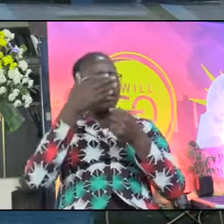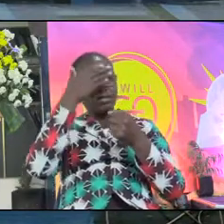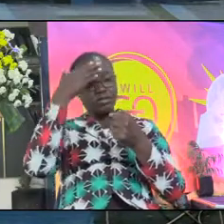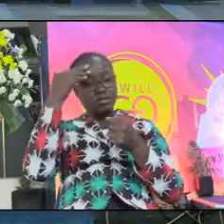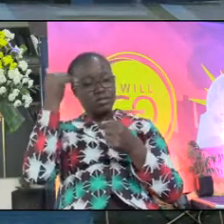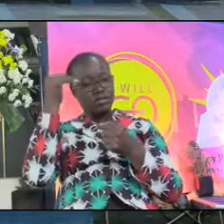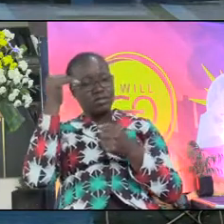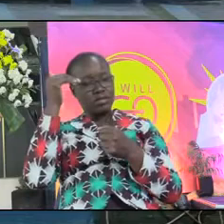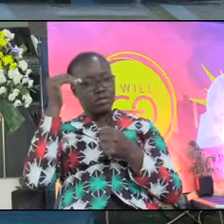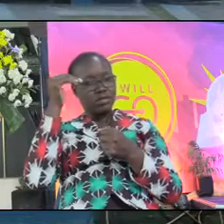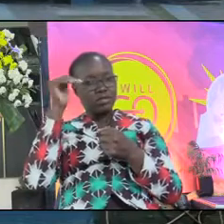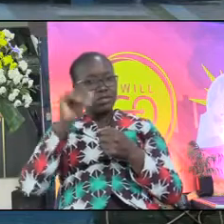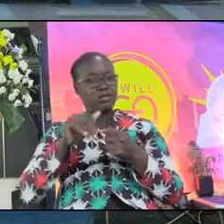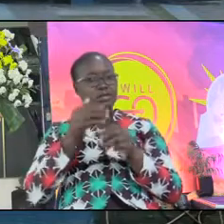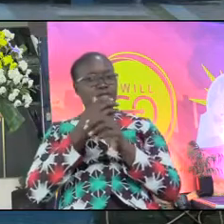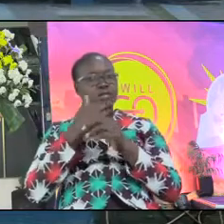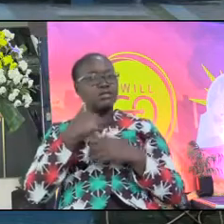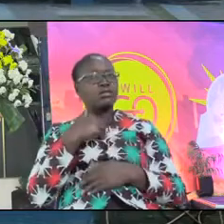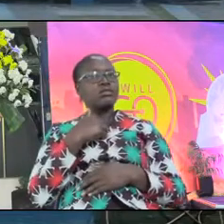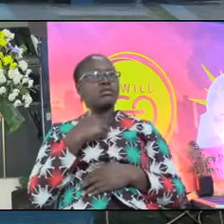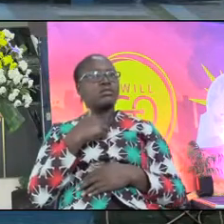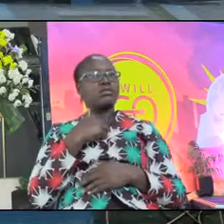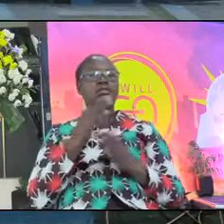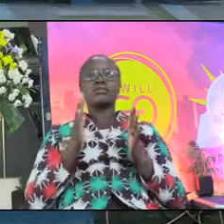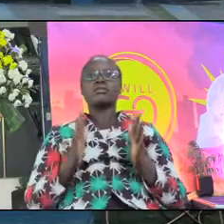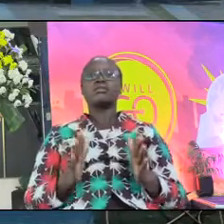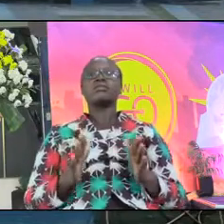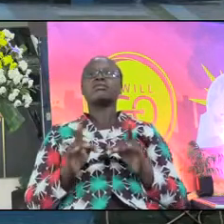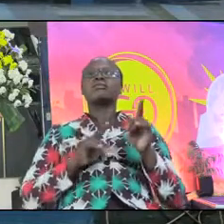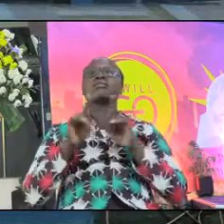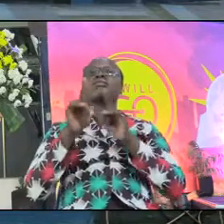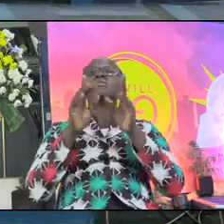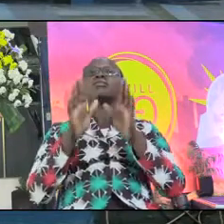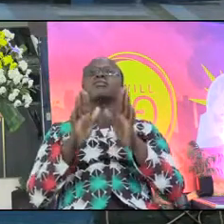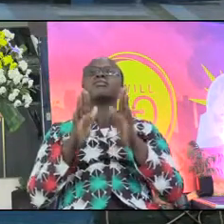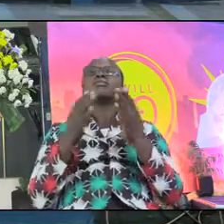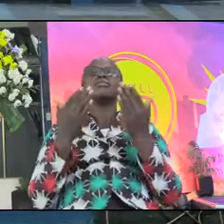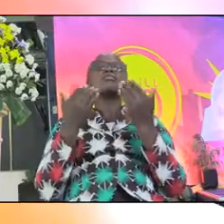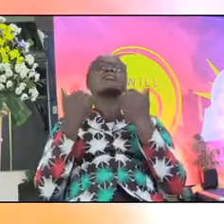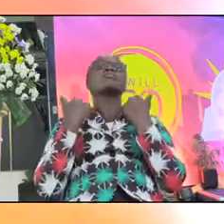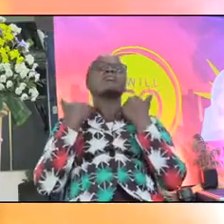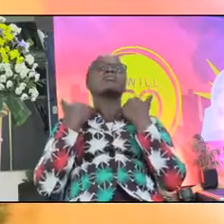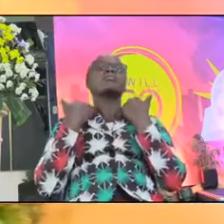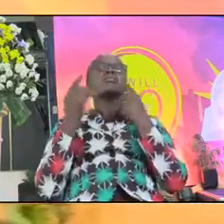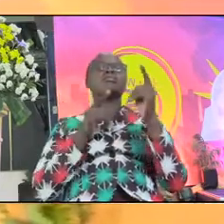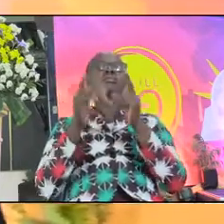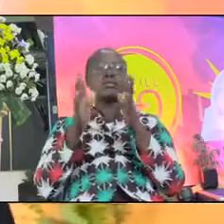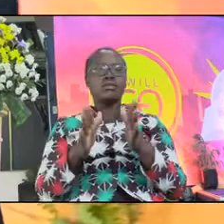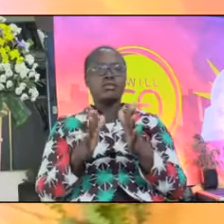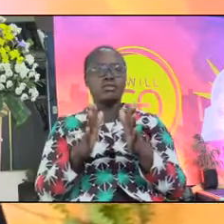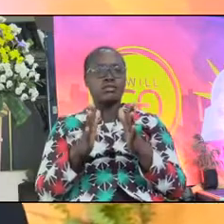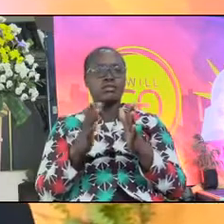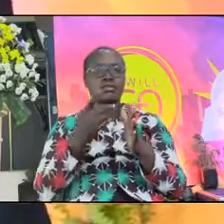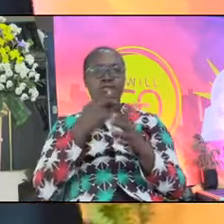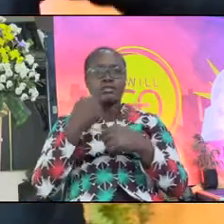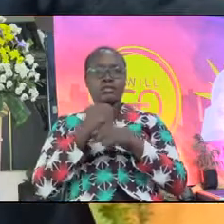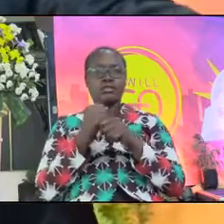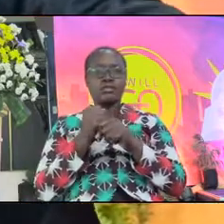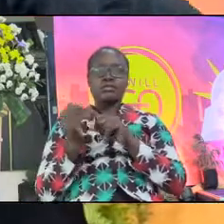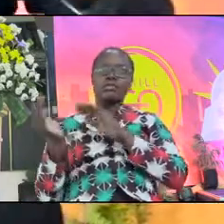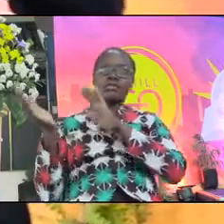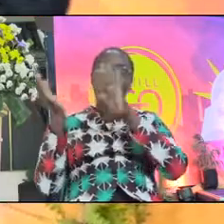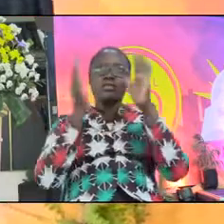forgot they had a passenger, a sleeping passenger, who made the